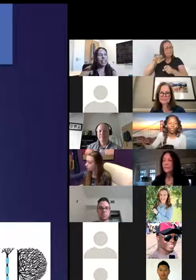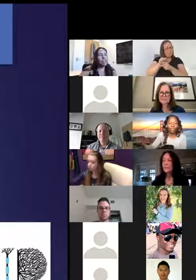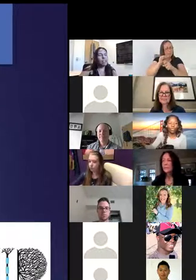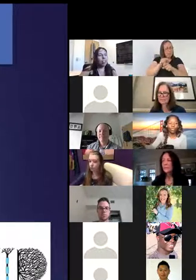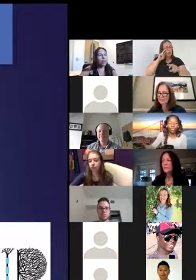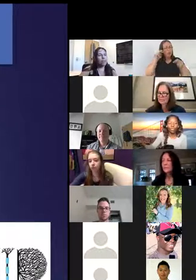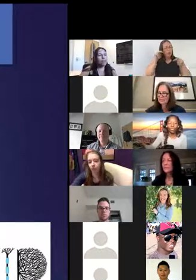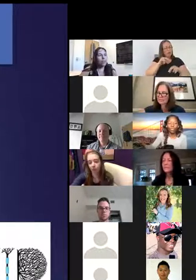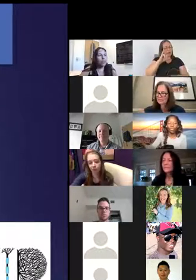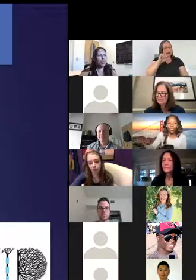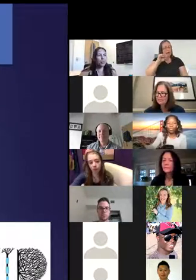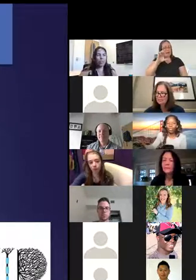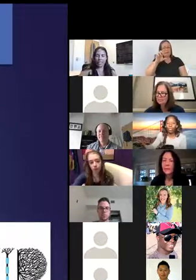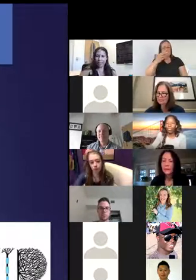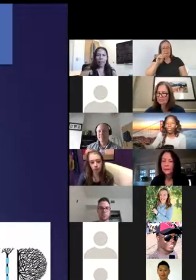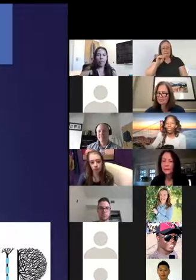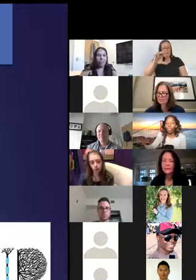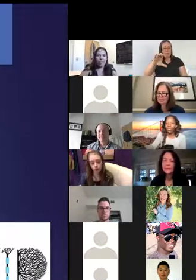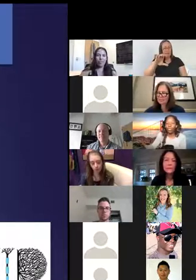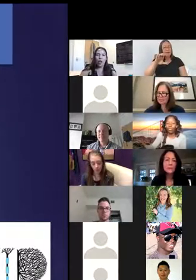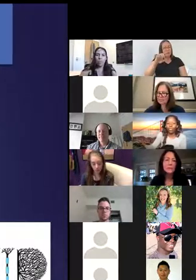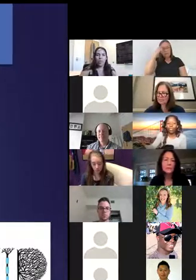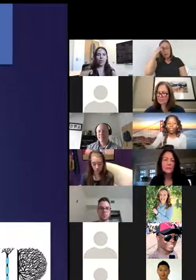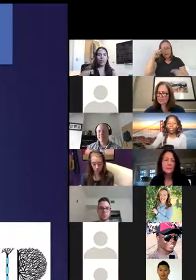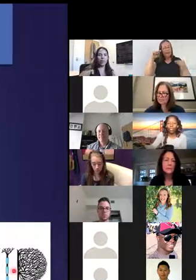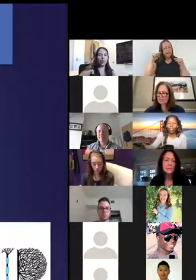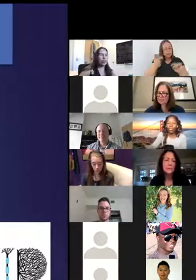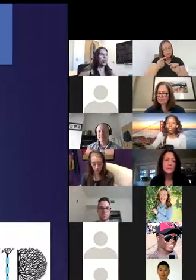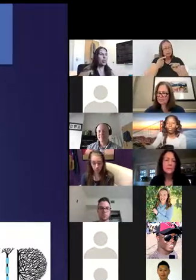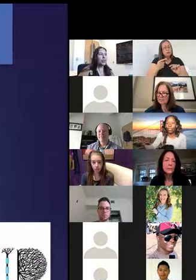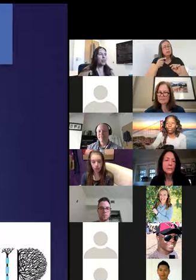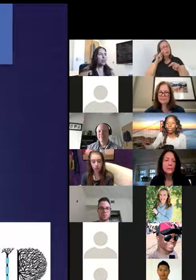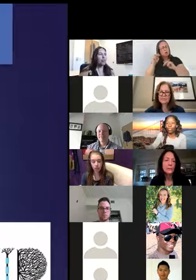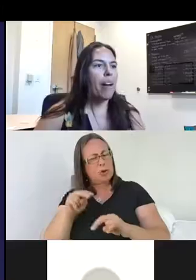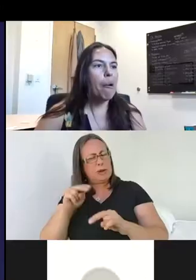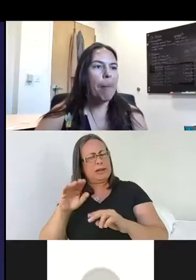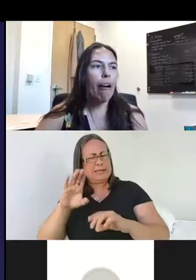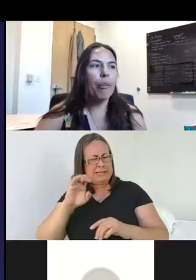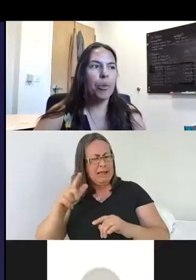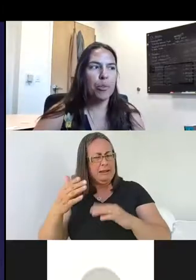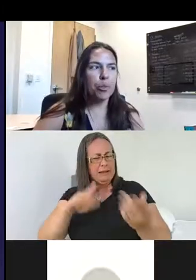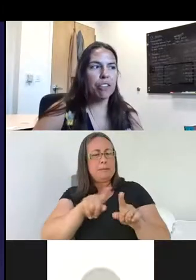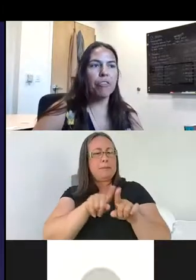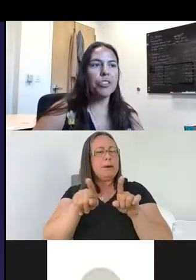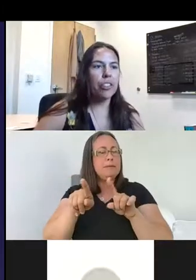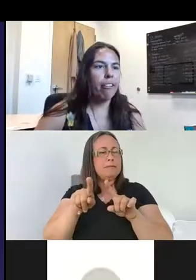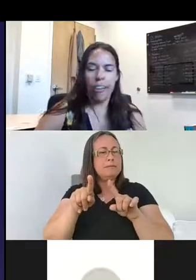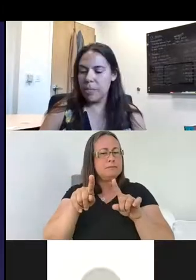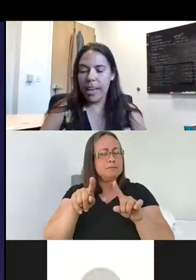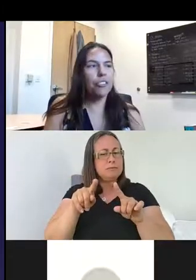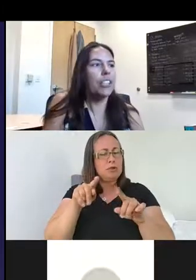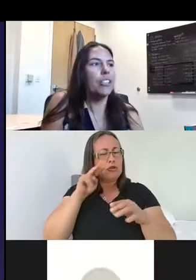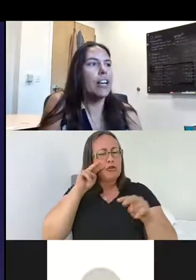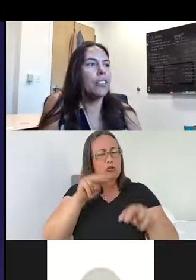injury. We do look at cell death, but we look at a lot more. And so I'll share with you guys a little bit of how we sort of look at functional